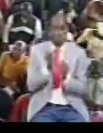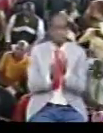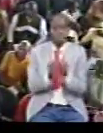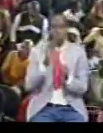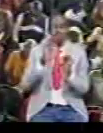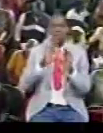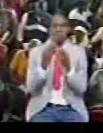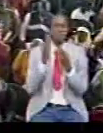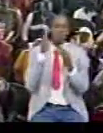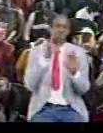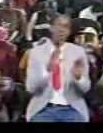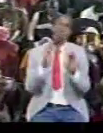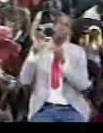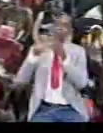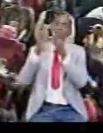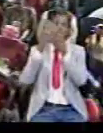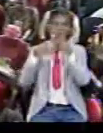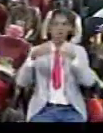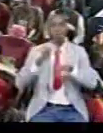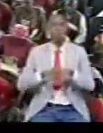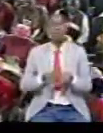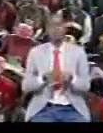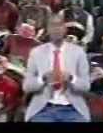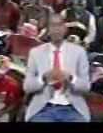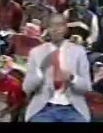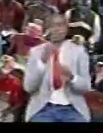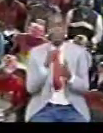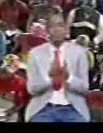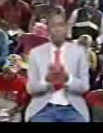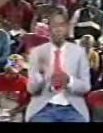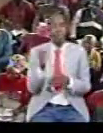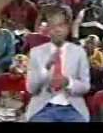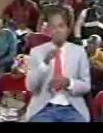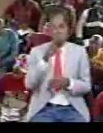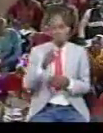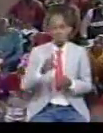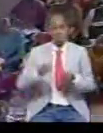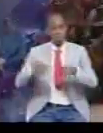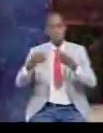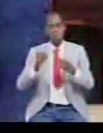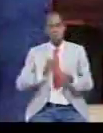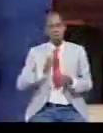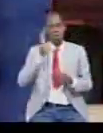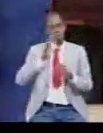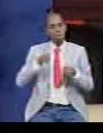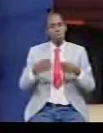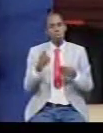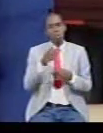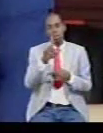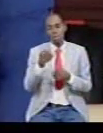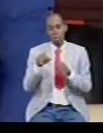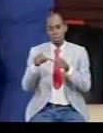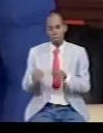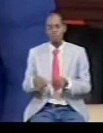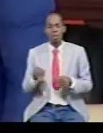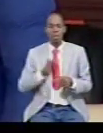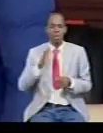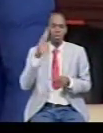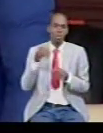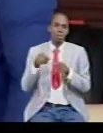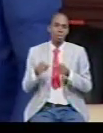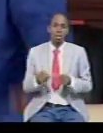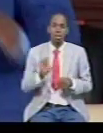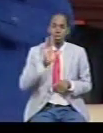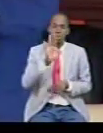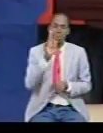go to heaven. It says, whither thou goest, I will go. And where thou lodgest, I will lodge. Thy